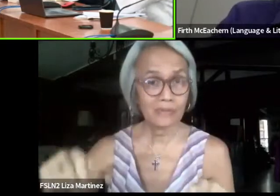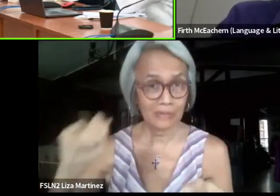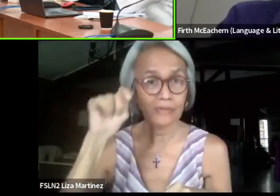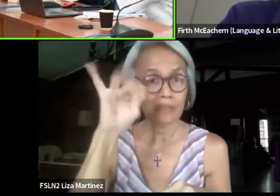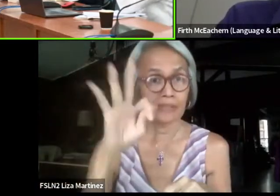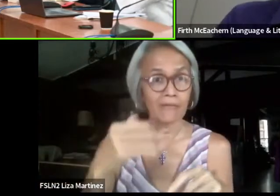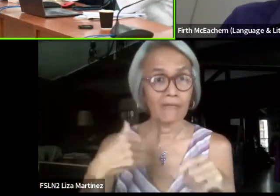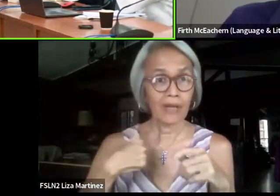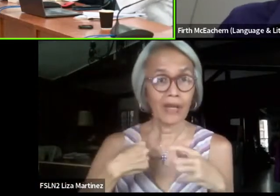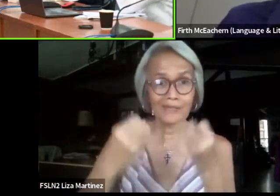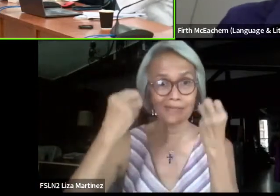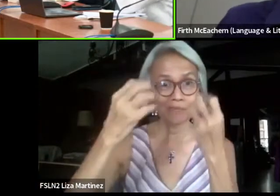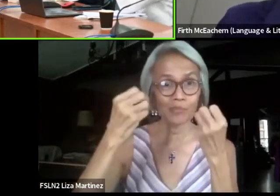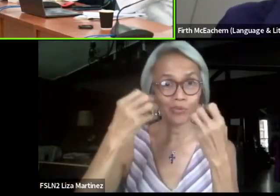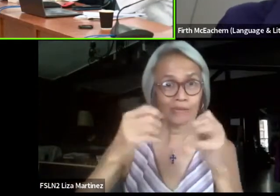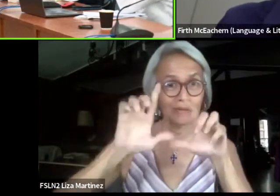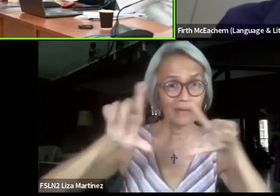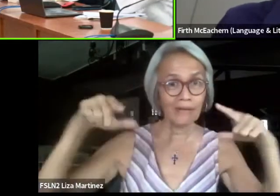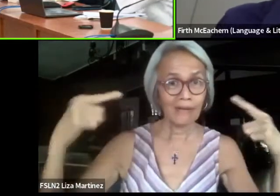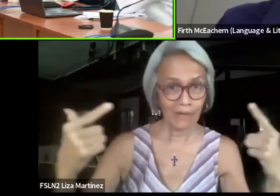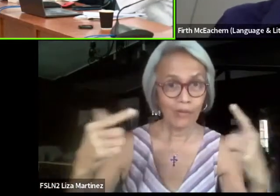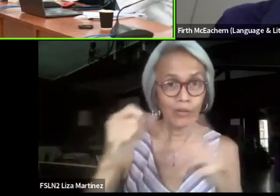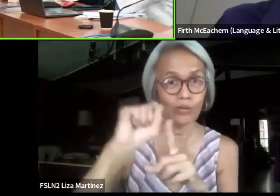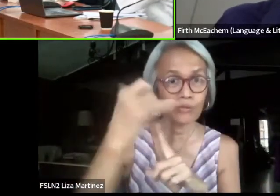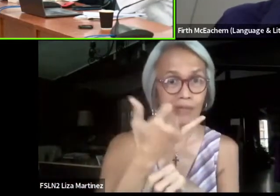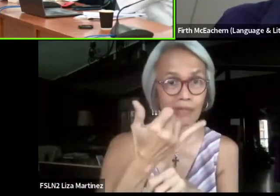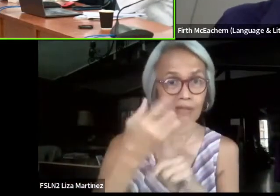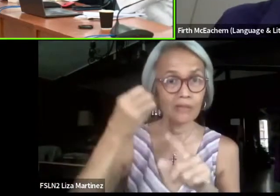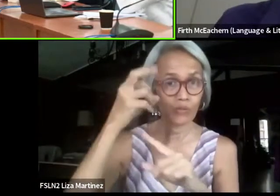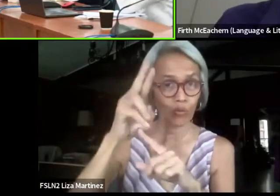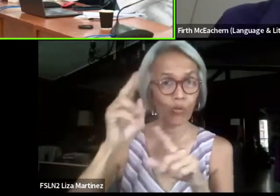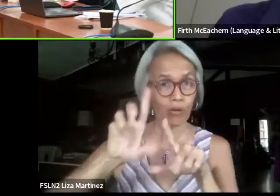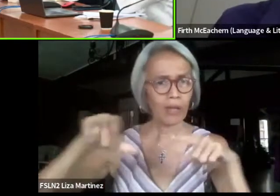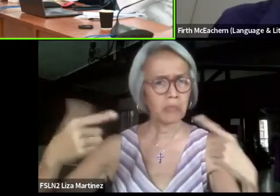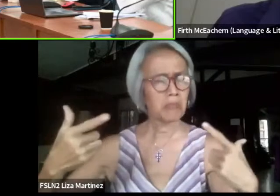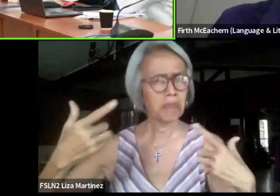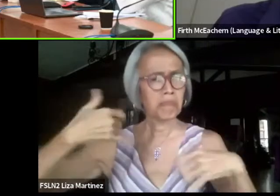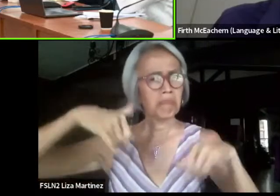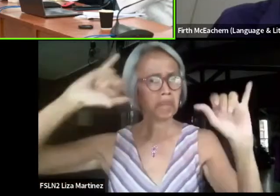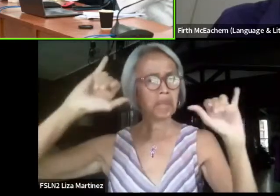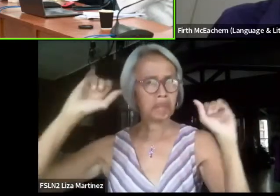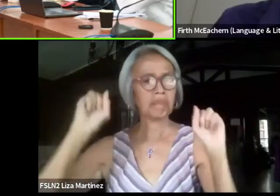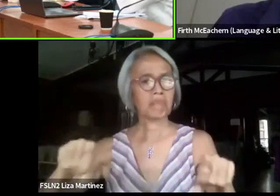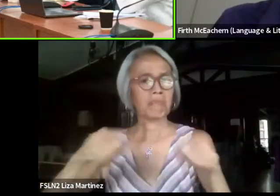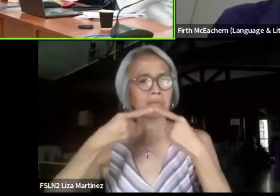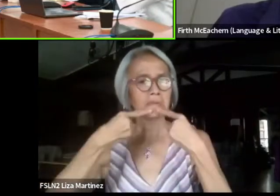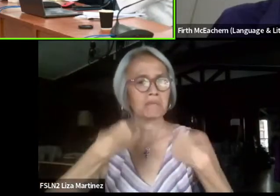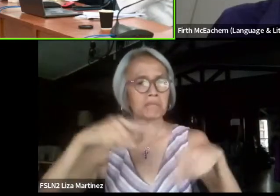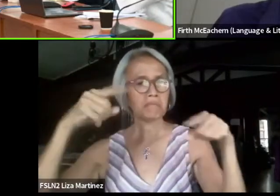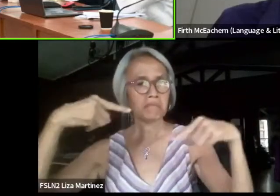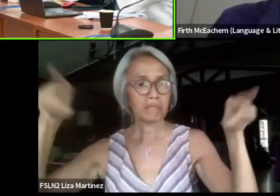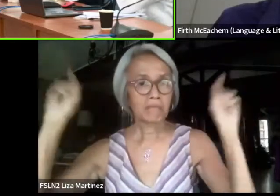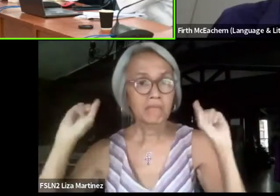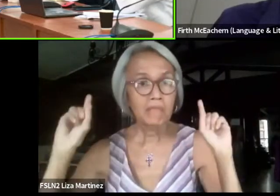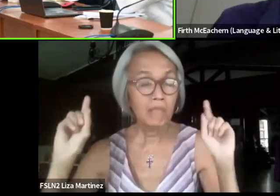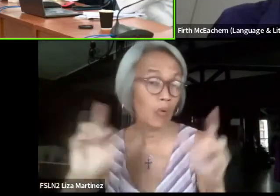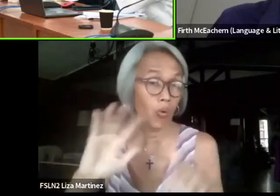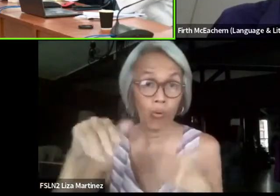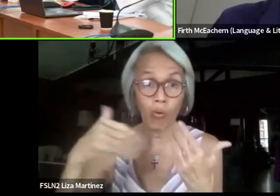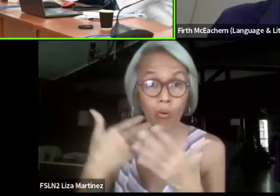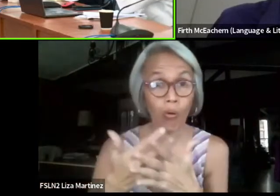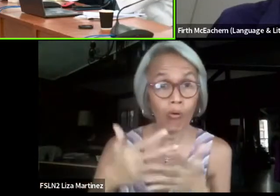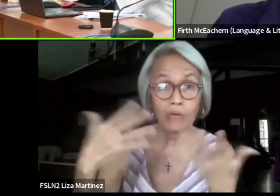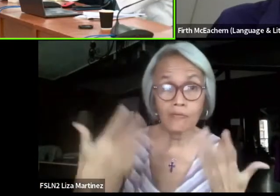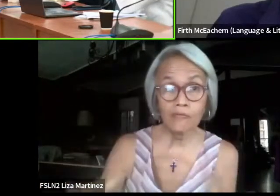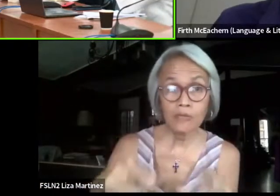or multi-language, that it is also successful. All the studies that have been provided to this committee